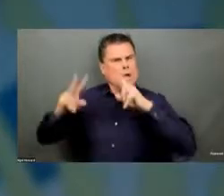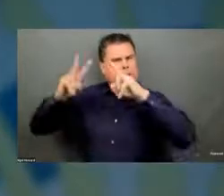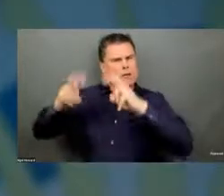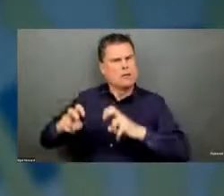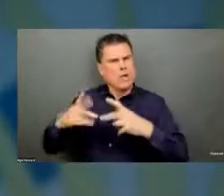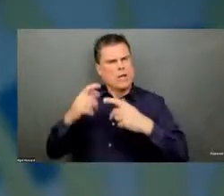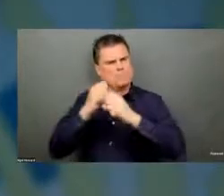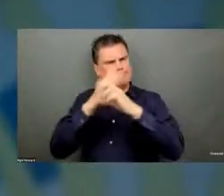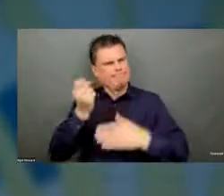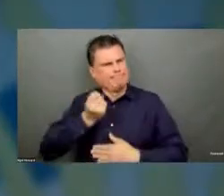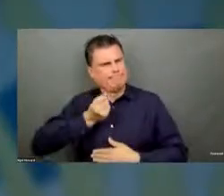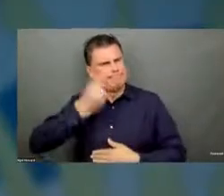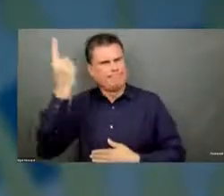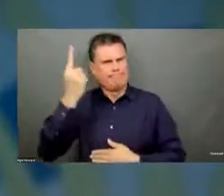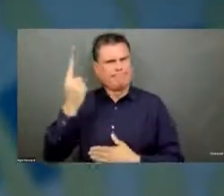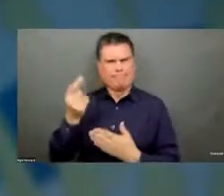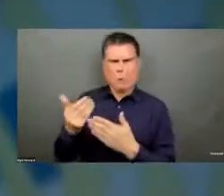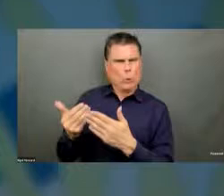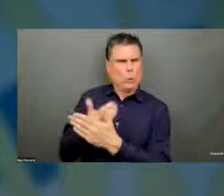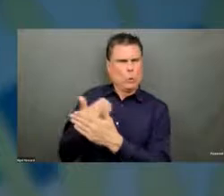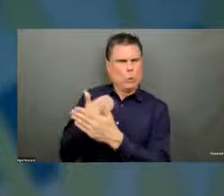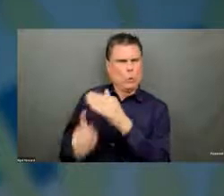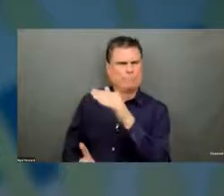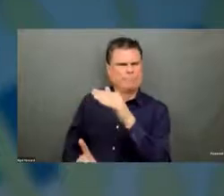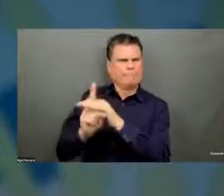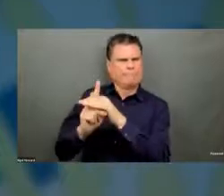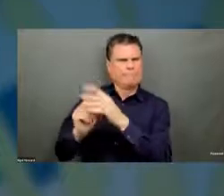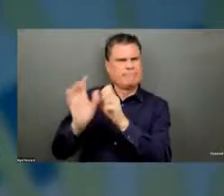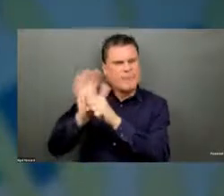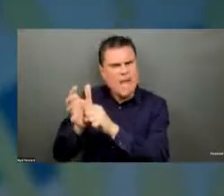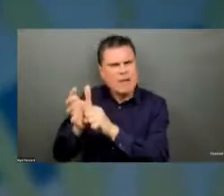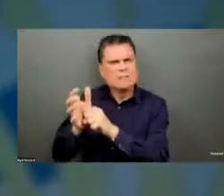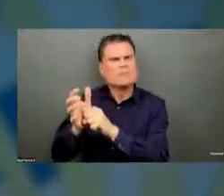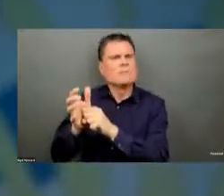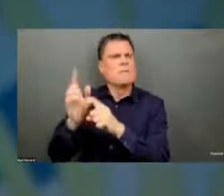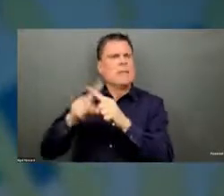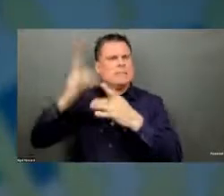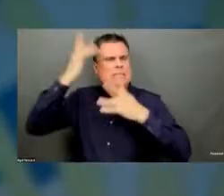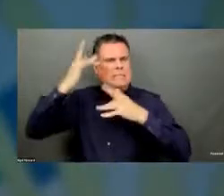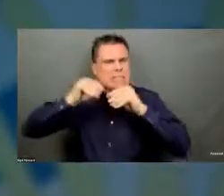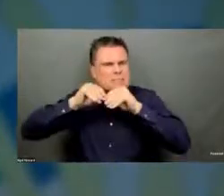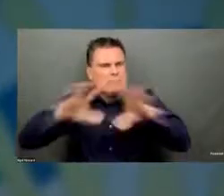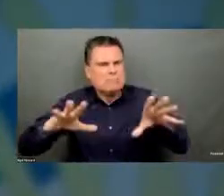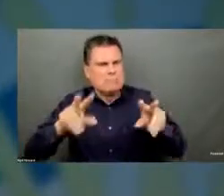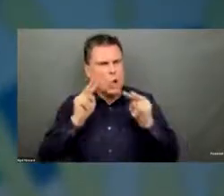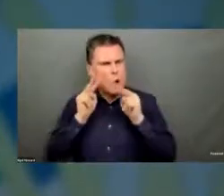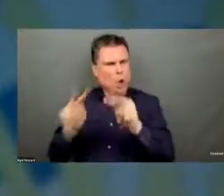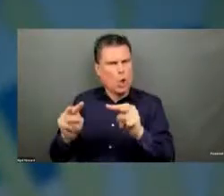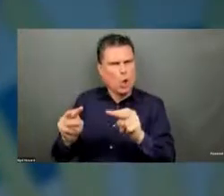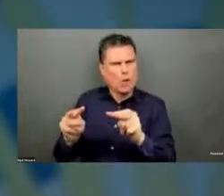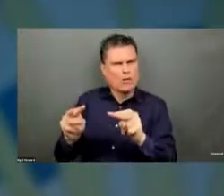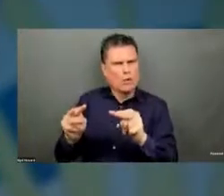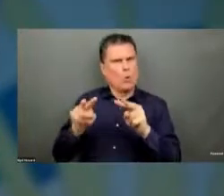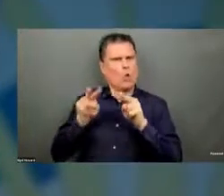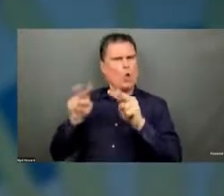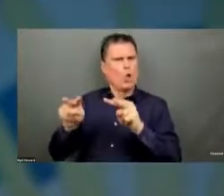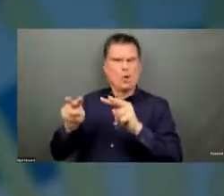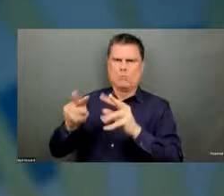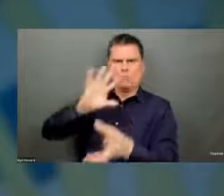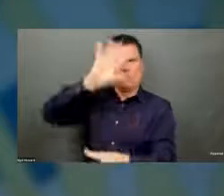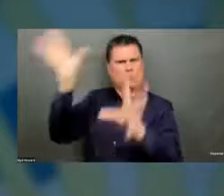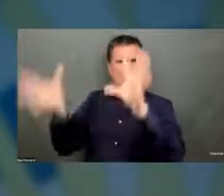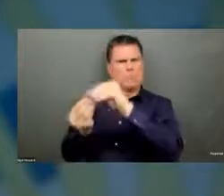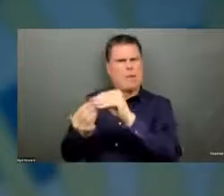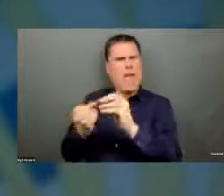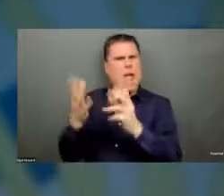on our population is looking at its impact on overall deaths. And the number of deaths, or the mortality